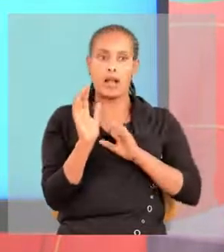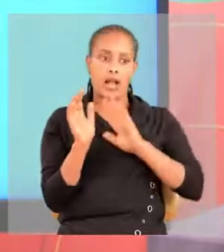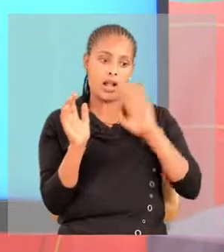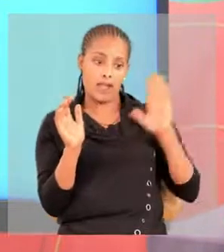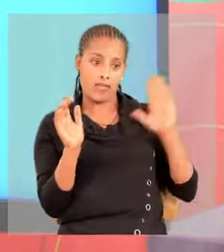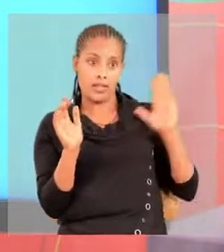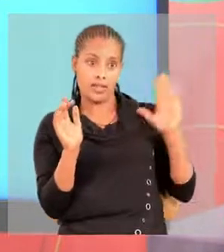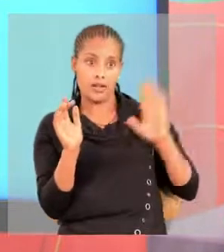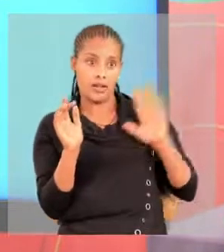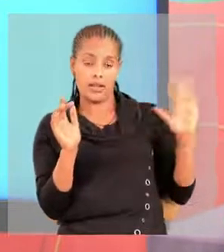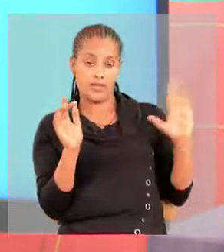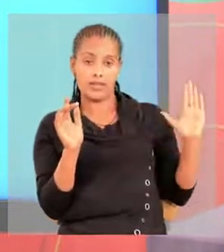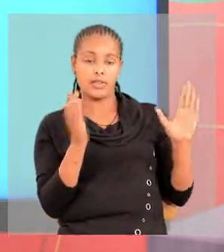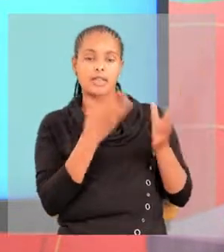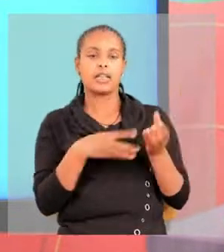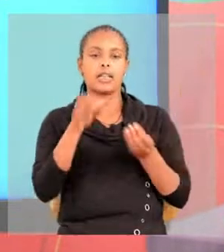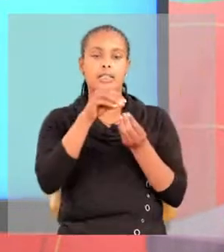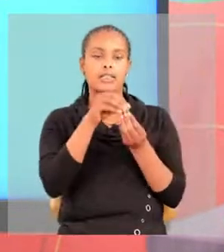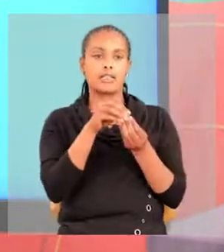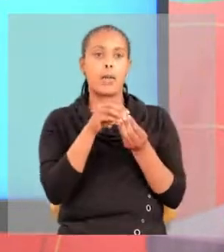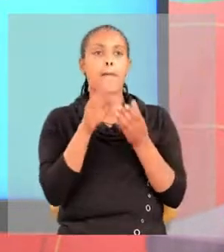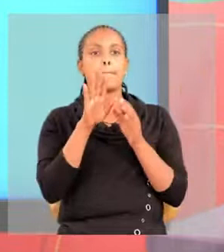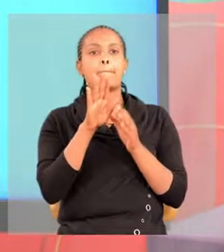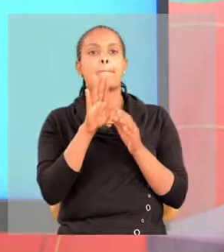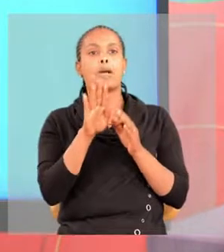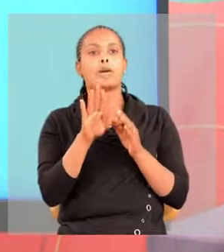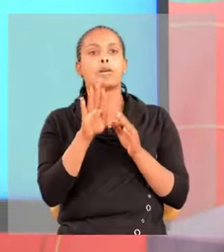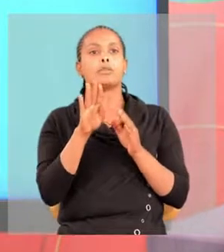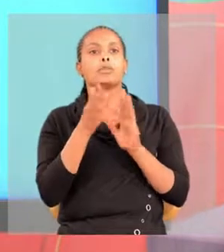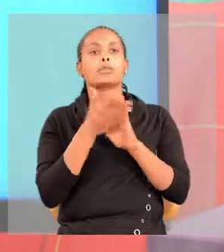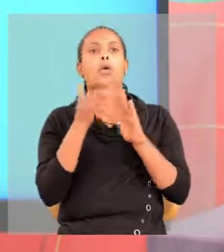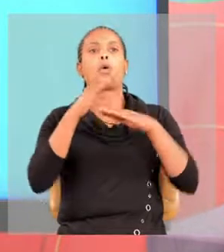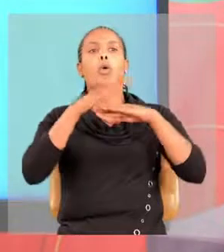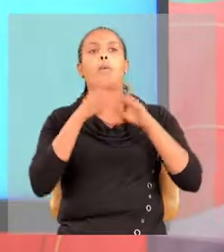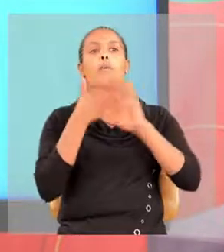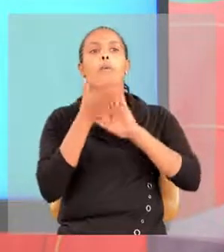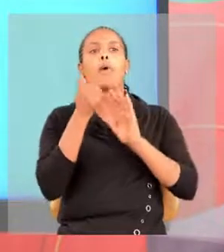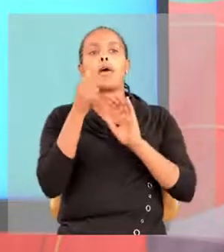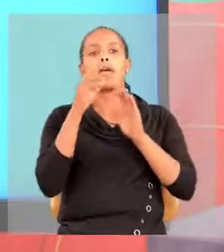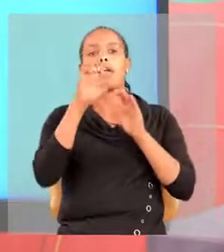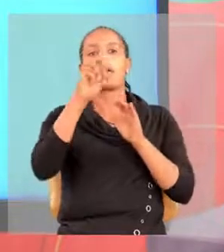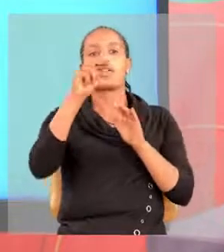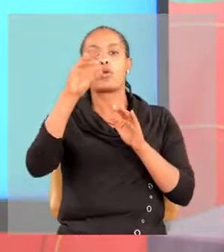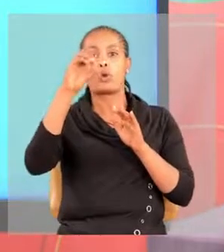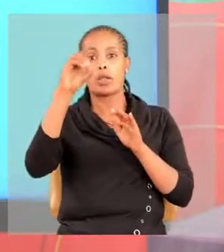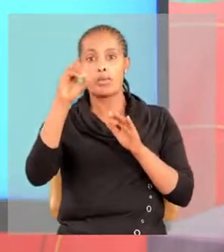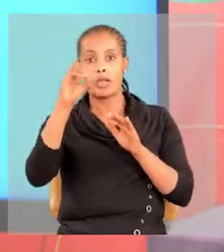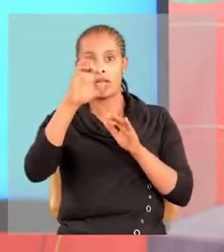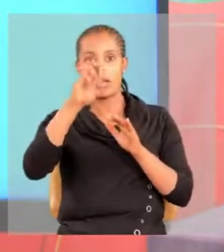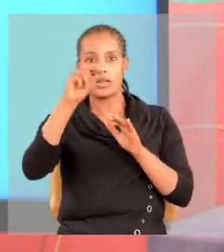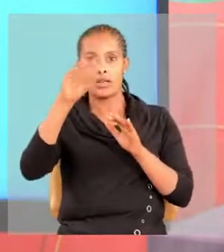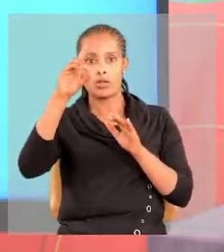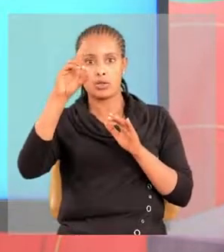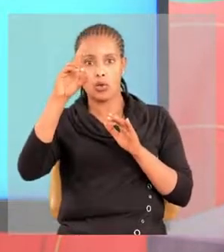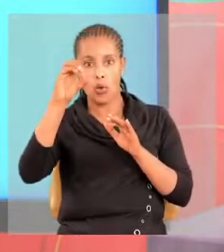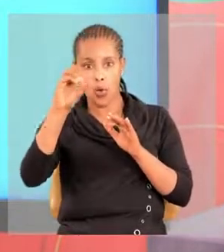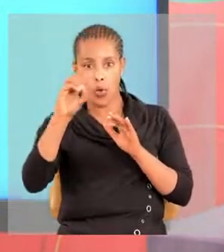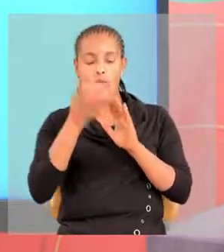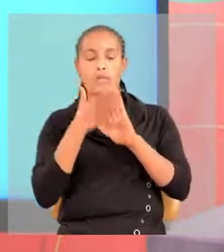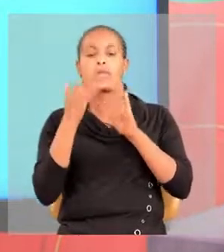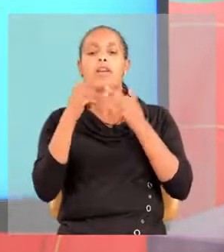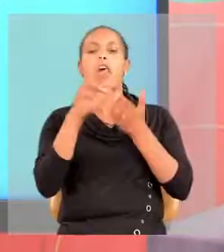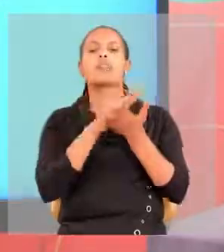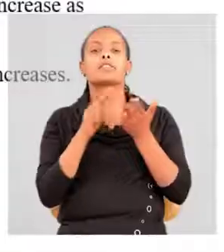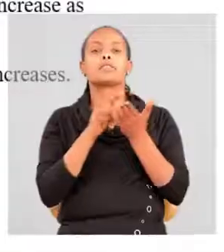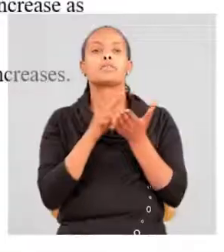temperature increases. B. The equilibrium constant for an endothermic reaction. Take one of the endothermic